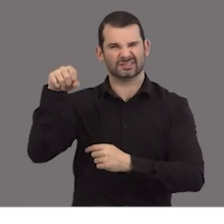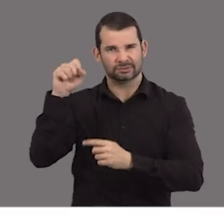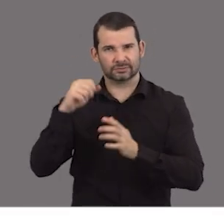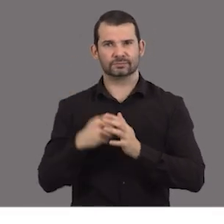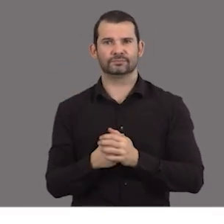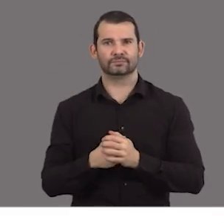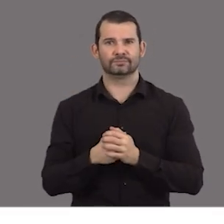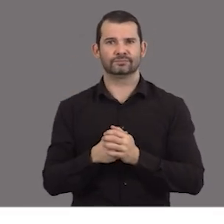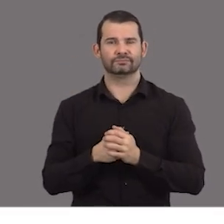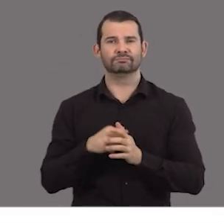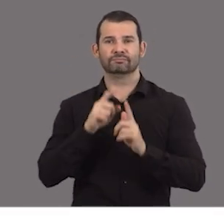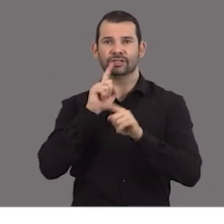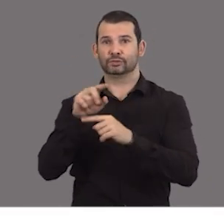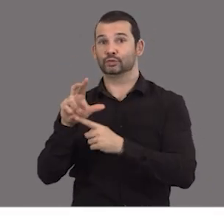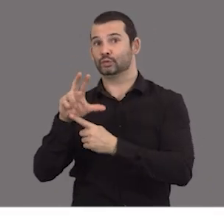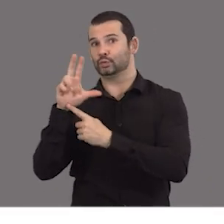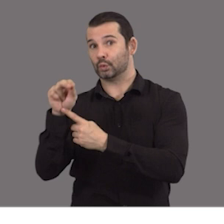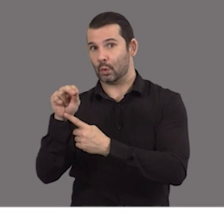return?